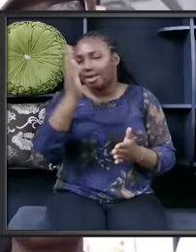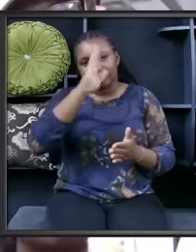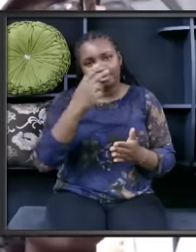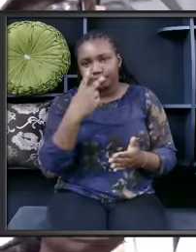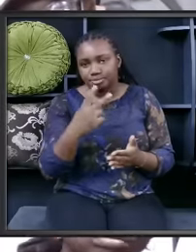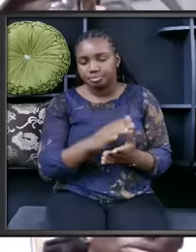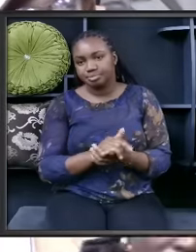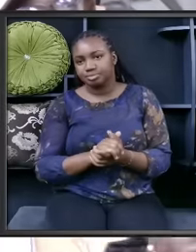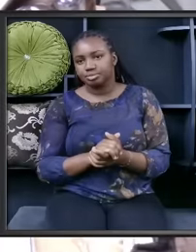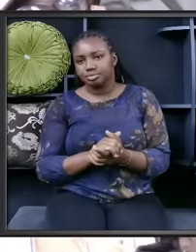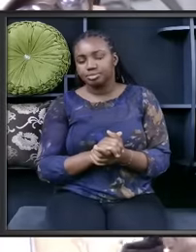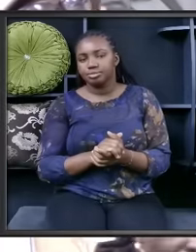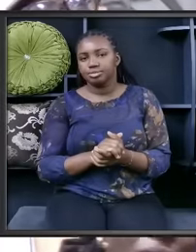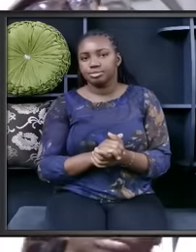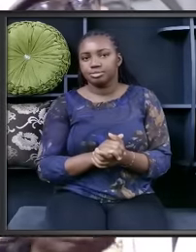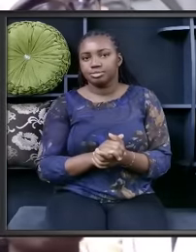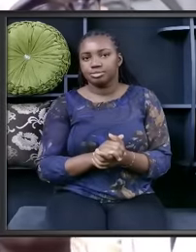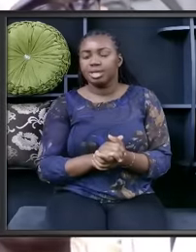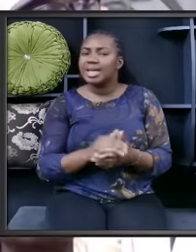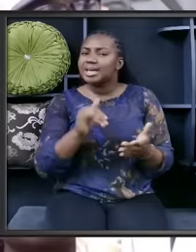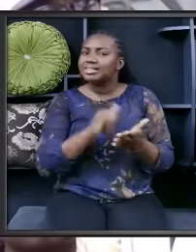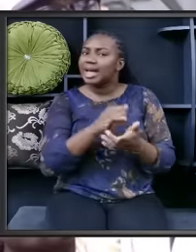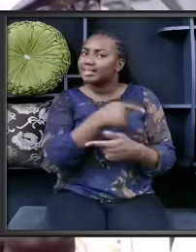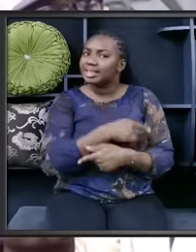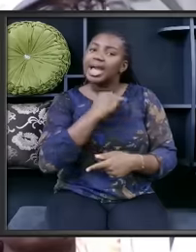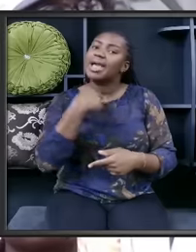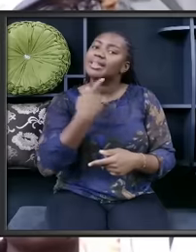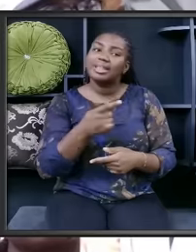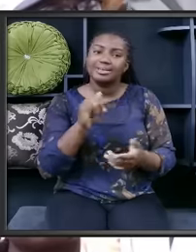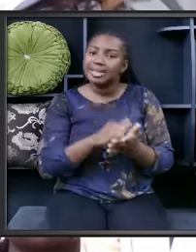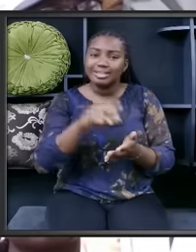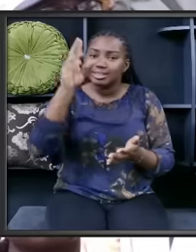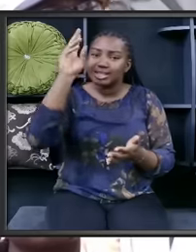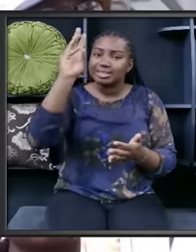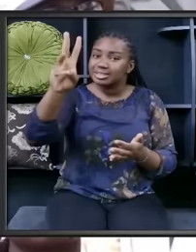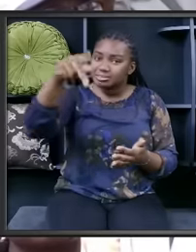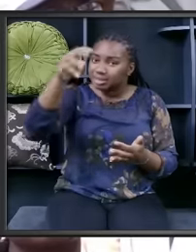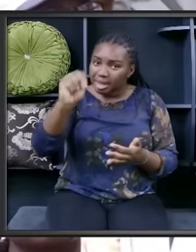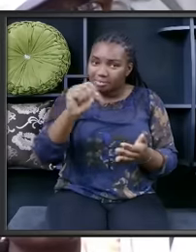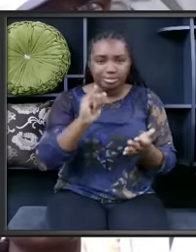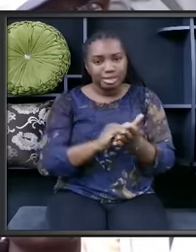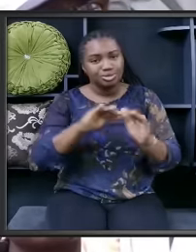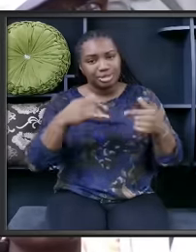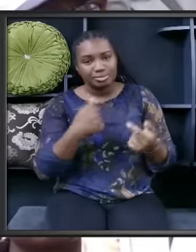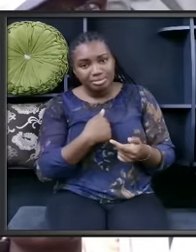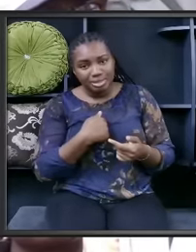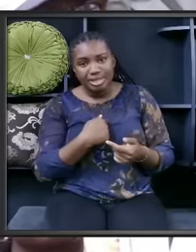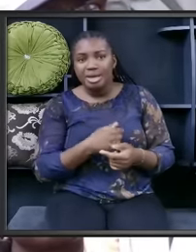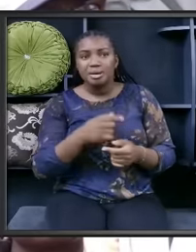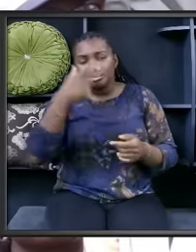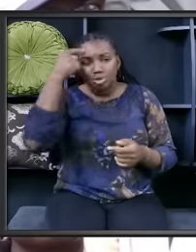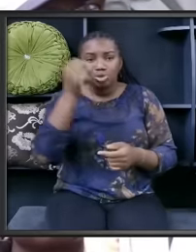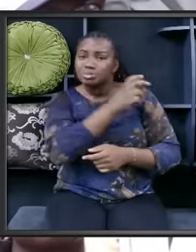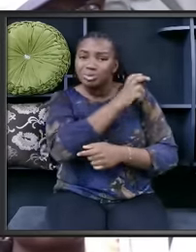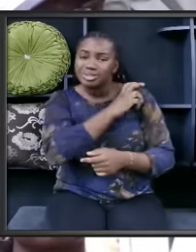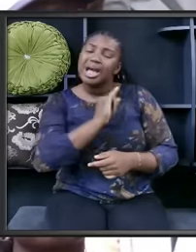Then, that day, I tell him, say, I no go meet up with the 6 o'clock. Where he give me. Because the police, I call him for phone. I